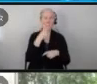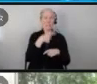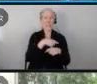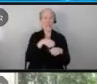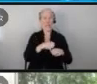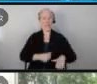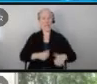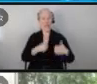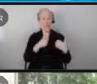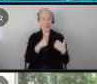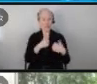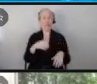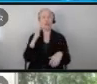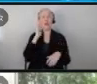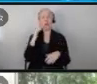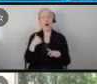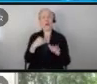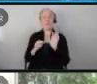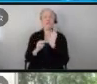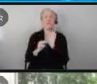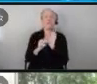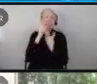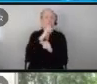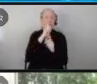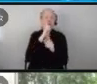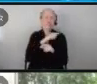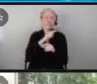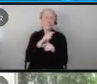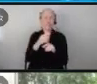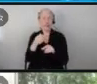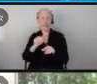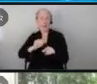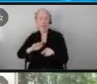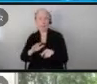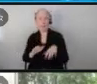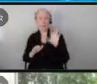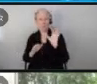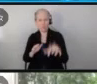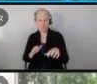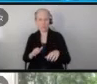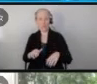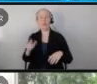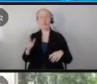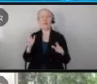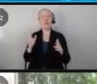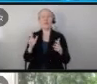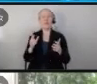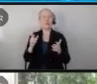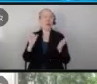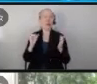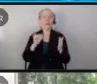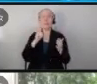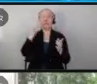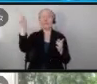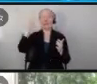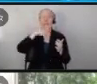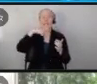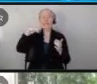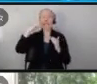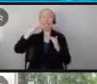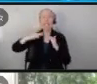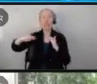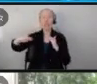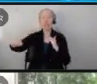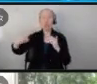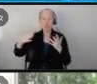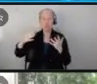habitat. That can help us to uncover how the crew needs to interact together. For instance, we would do that in the desert. We call it desert rats. You